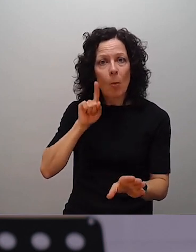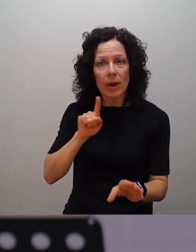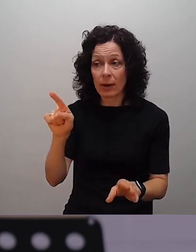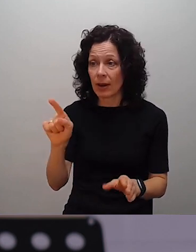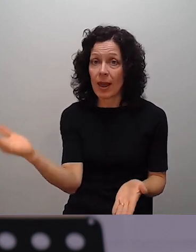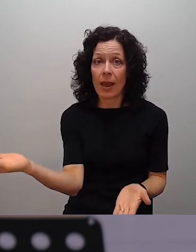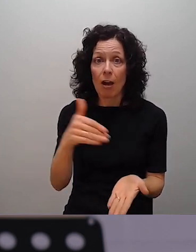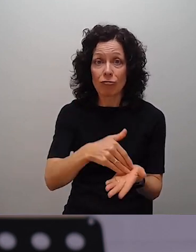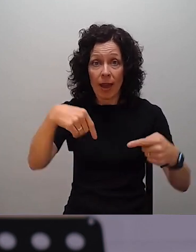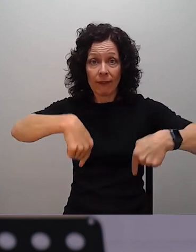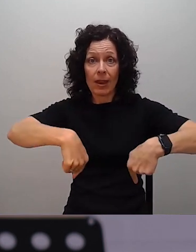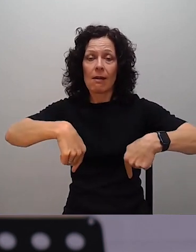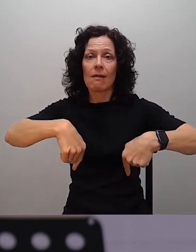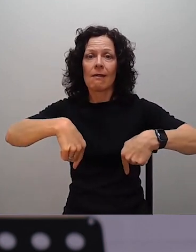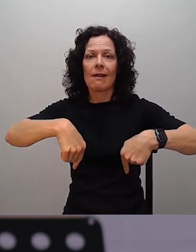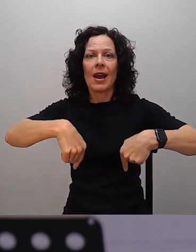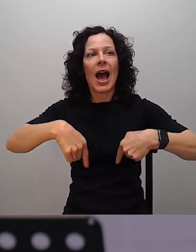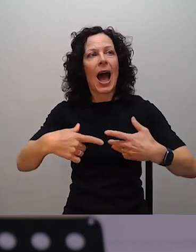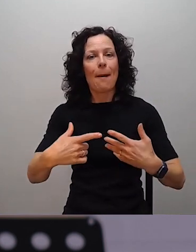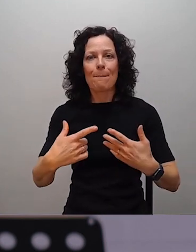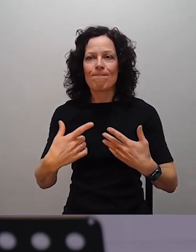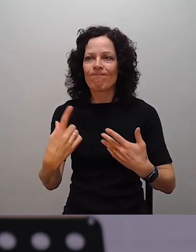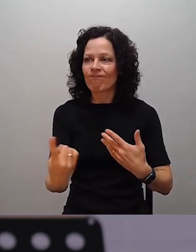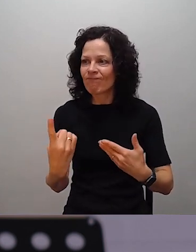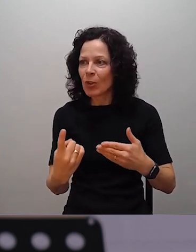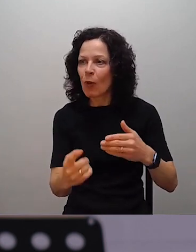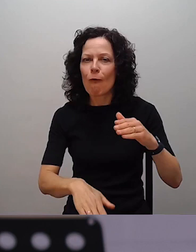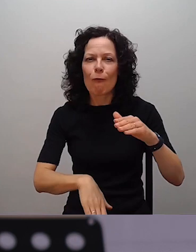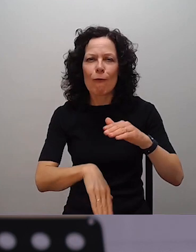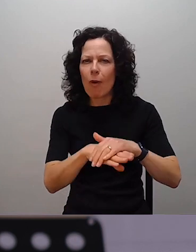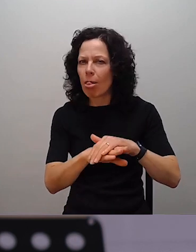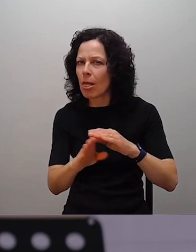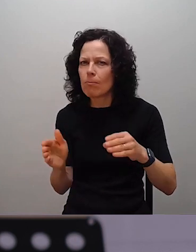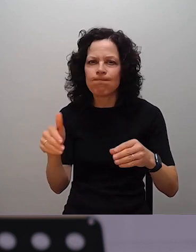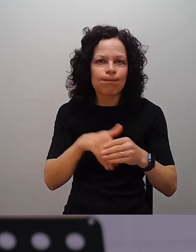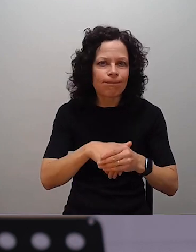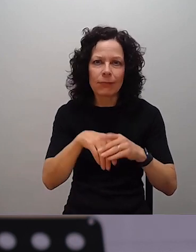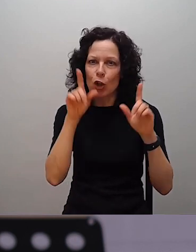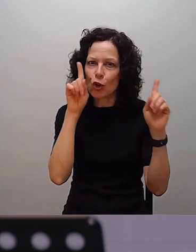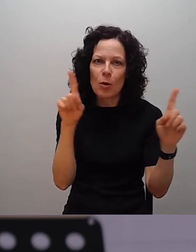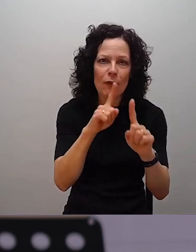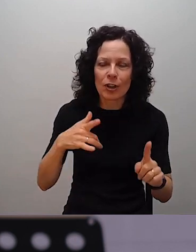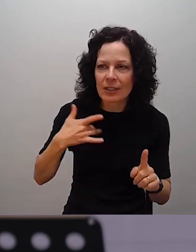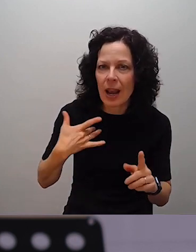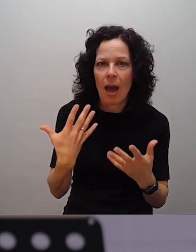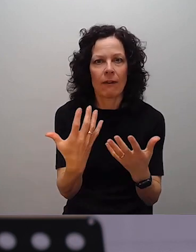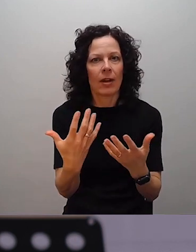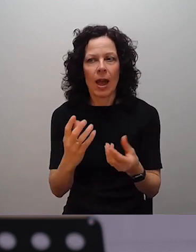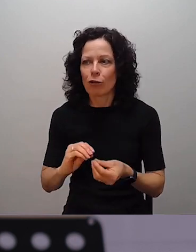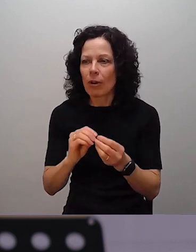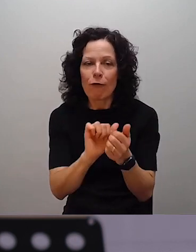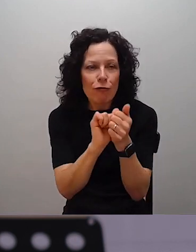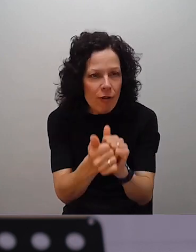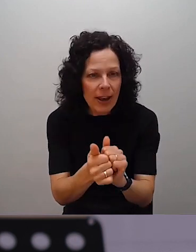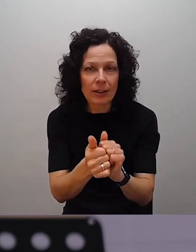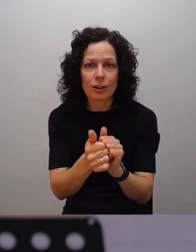woman come here and be fully immersed in the university life, you know, and have friends